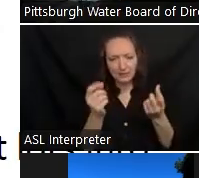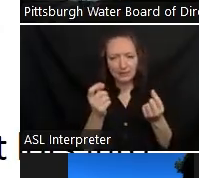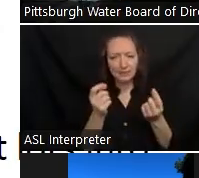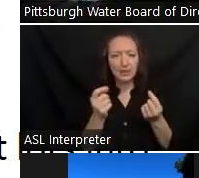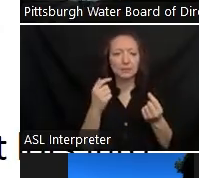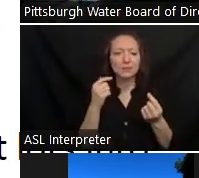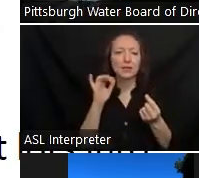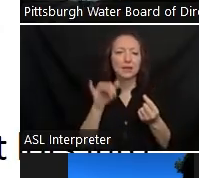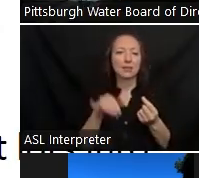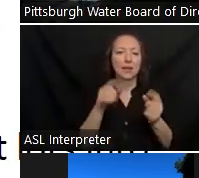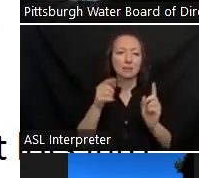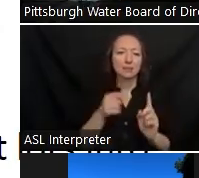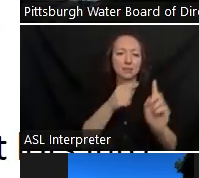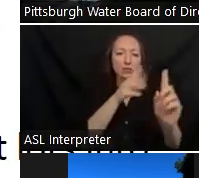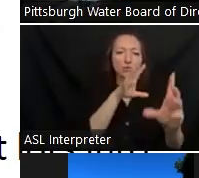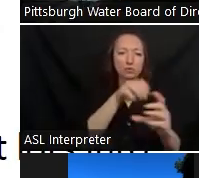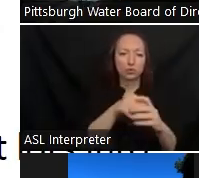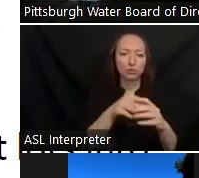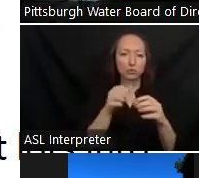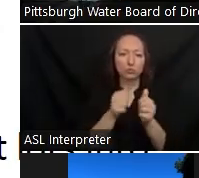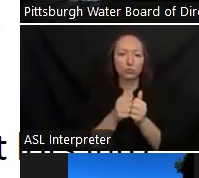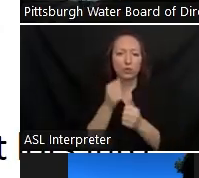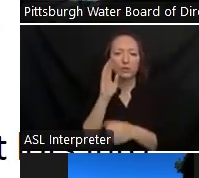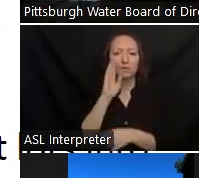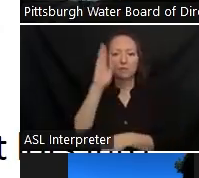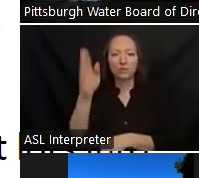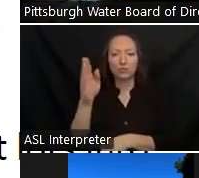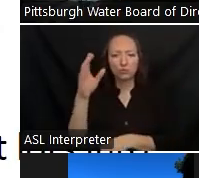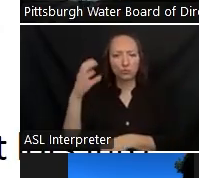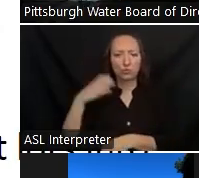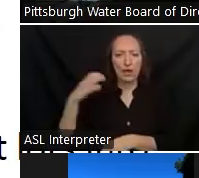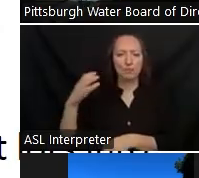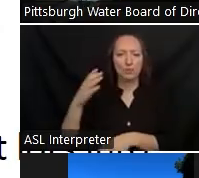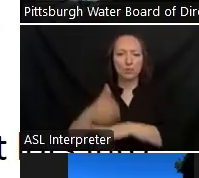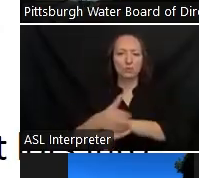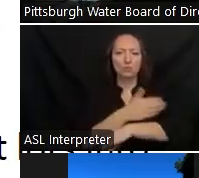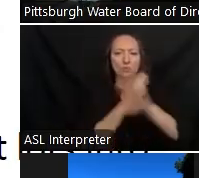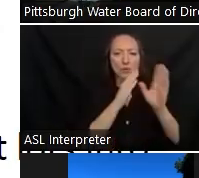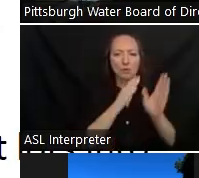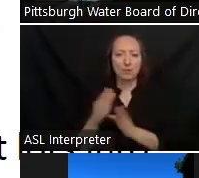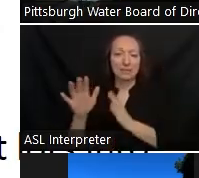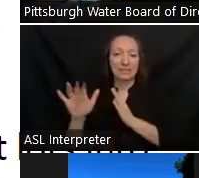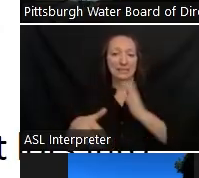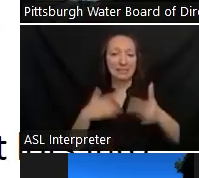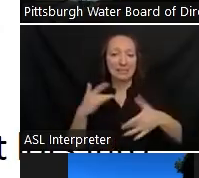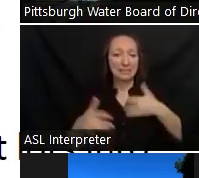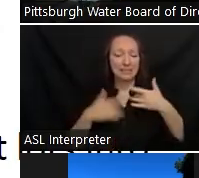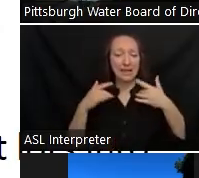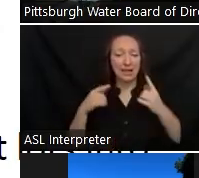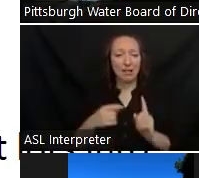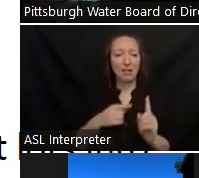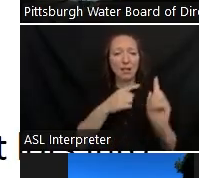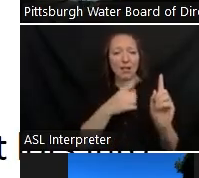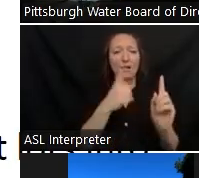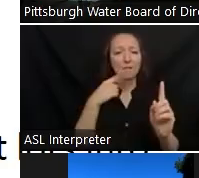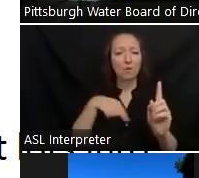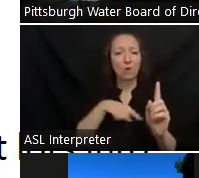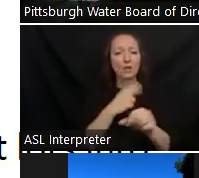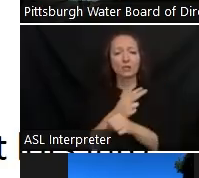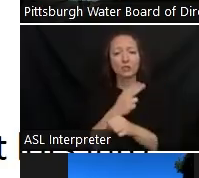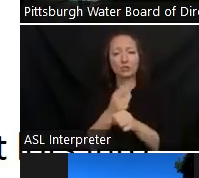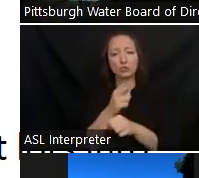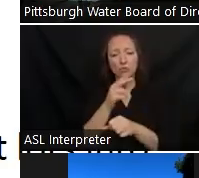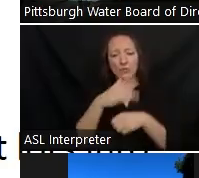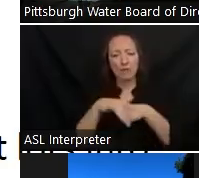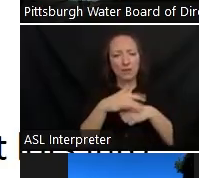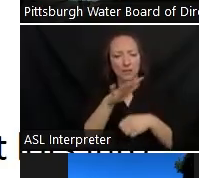improvement plans. So an exciting potential case of us utilizing available space, turning it into a public